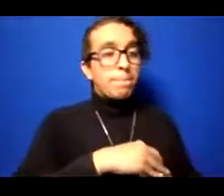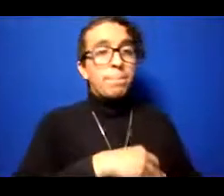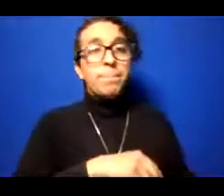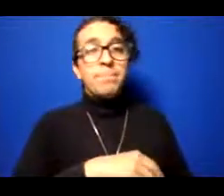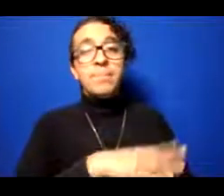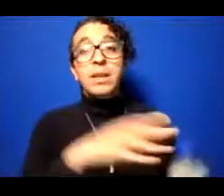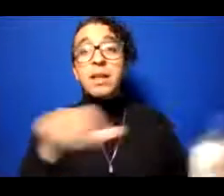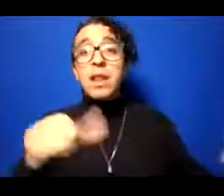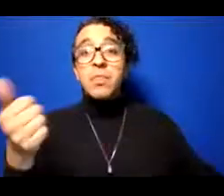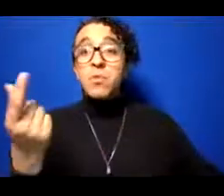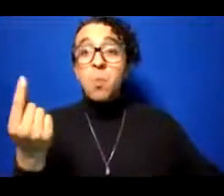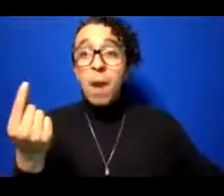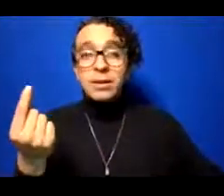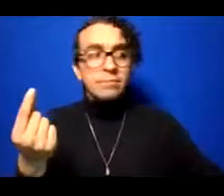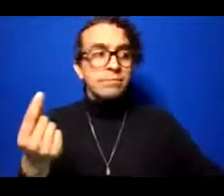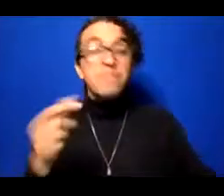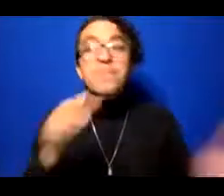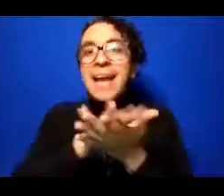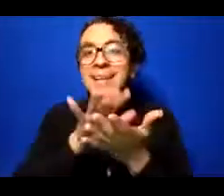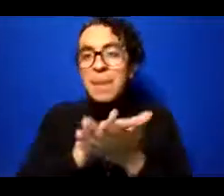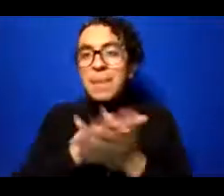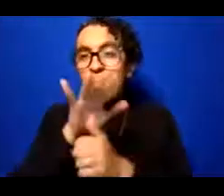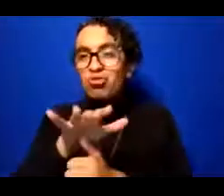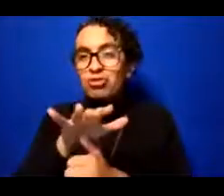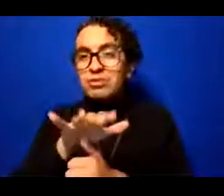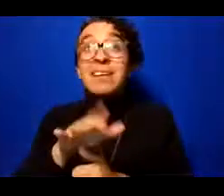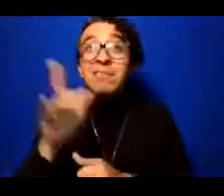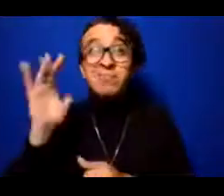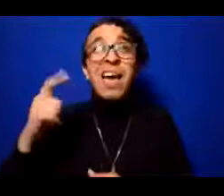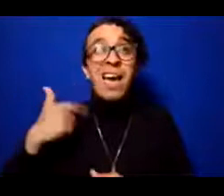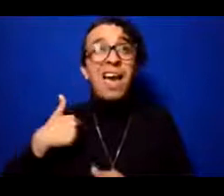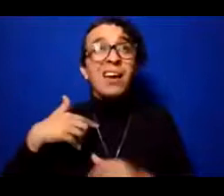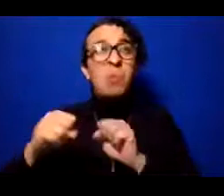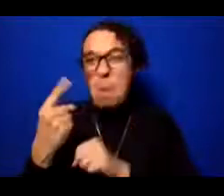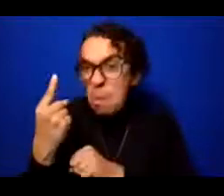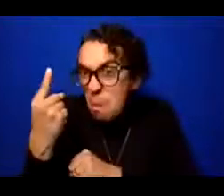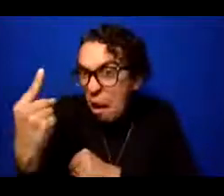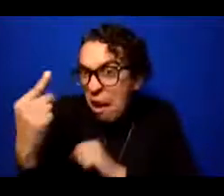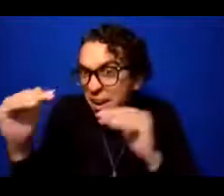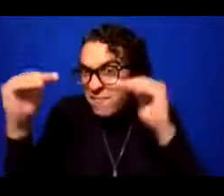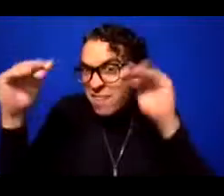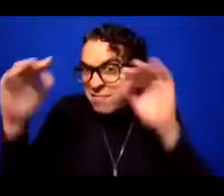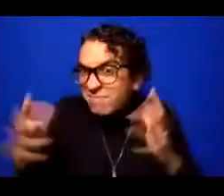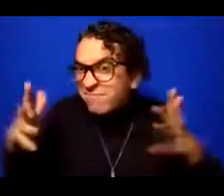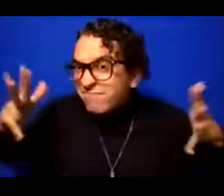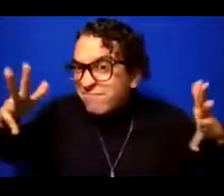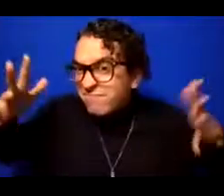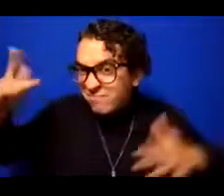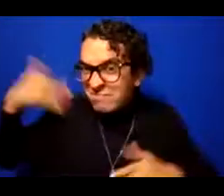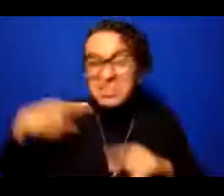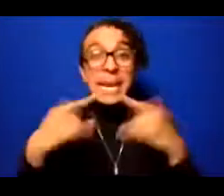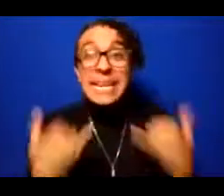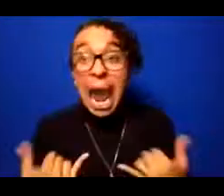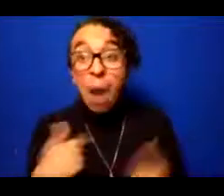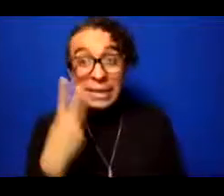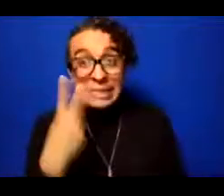up, I think I may have taken one advanced class, maybe at some point in my high school career. But nowadays, these kids are like 5